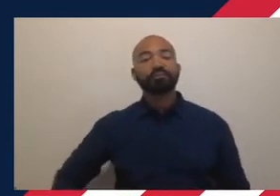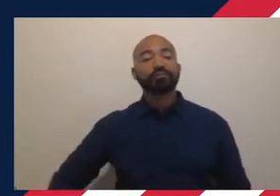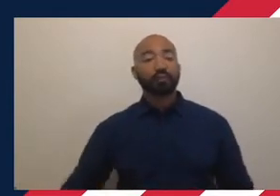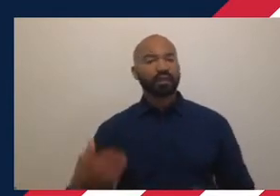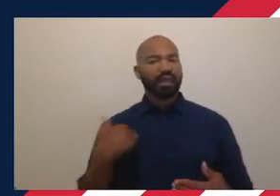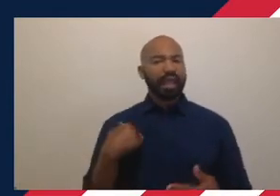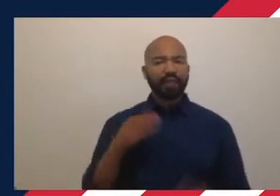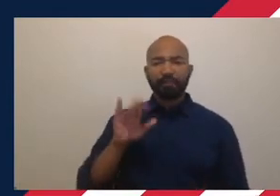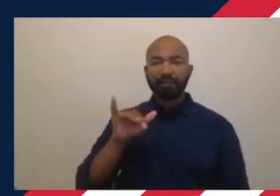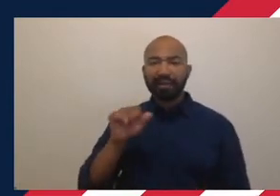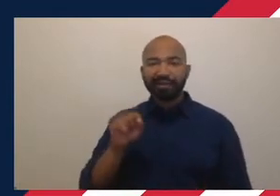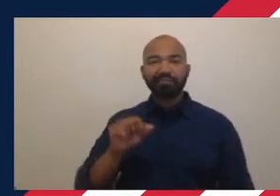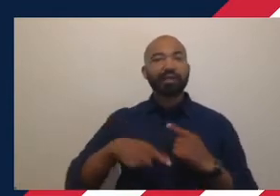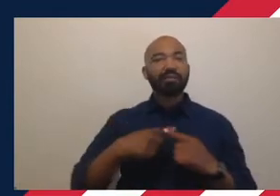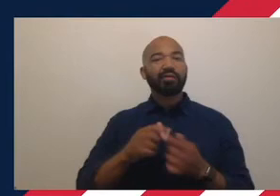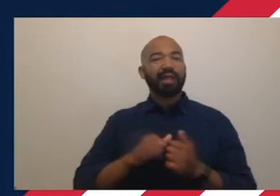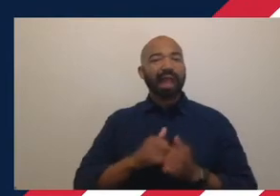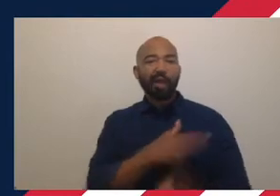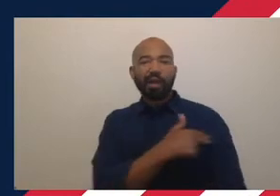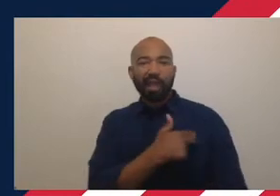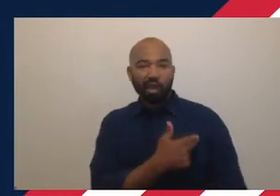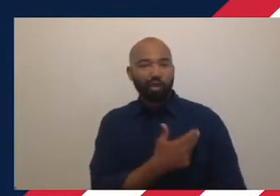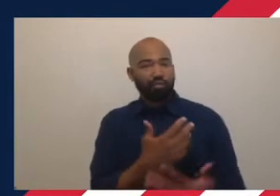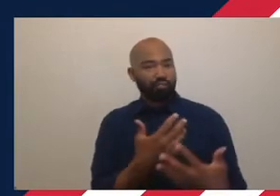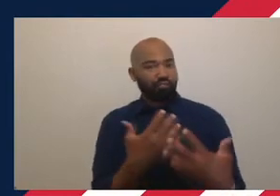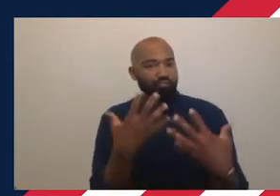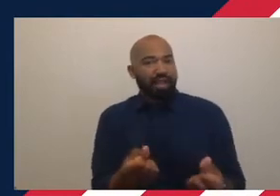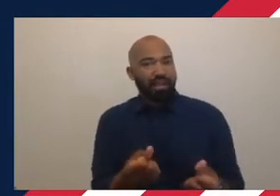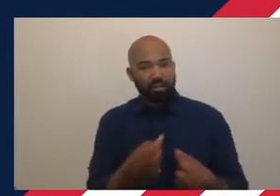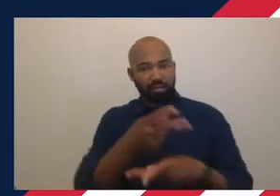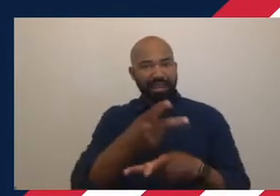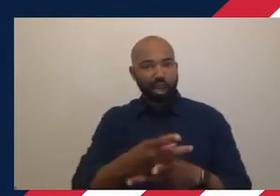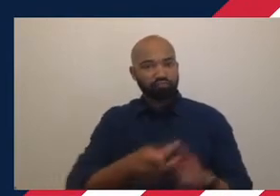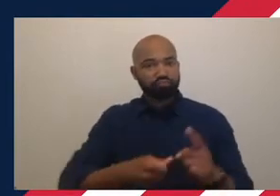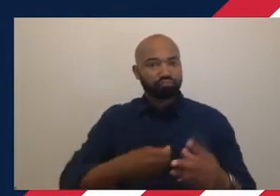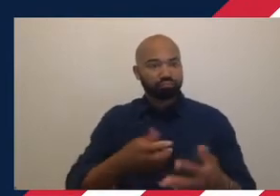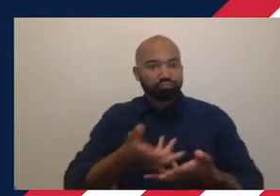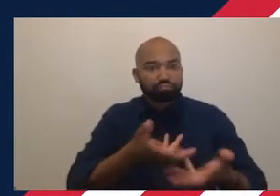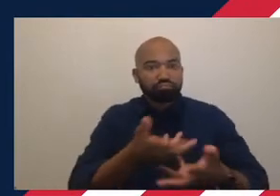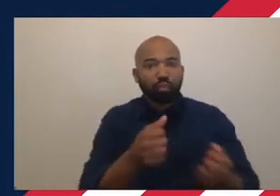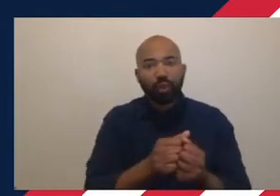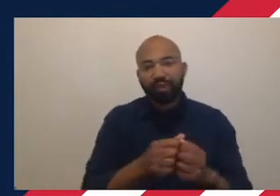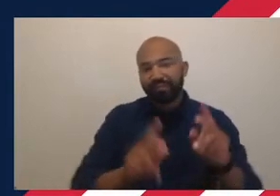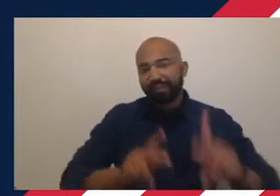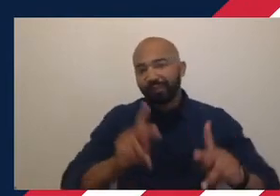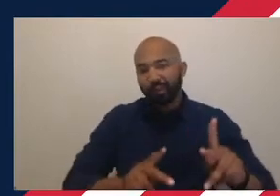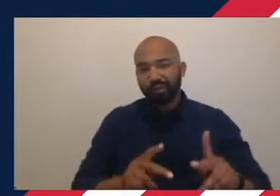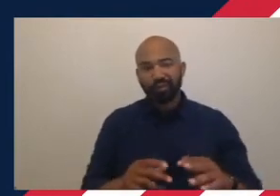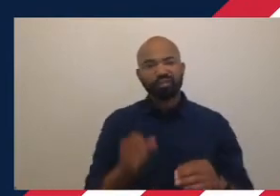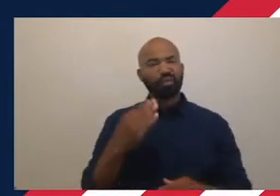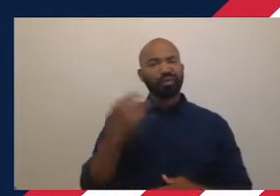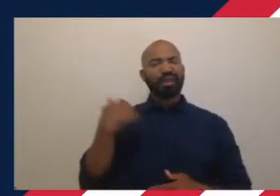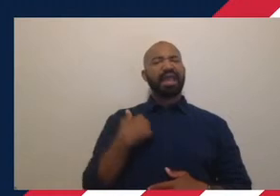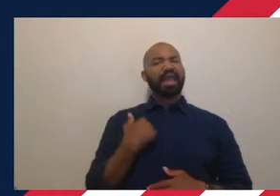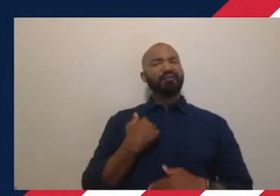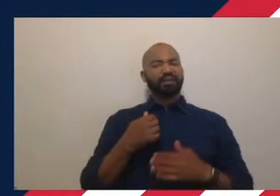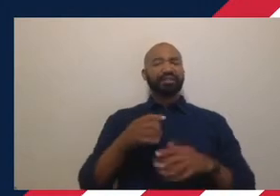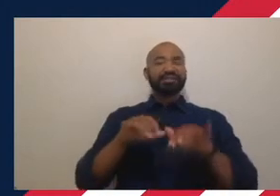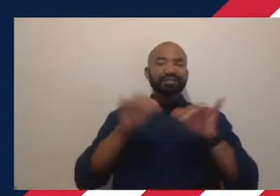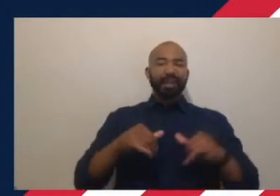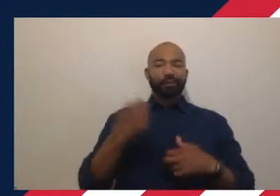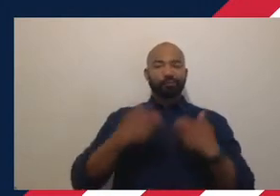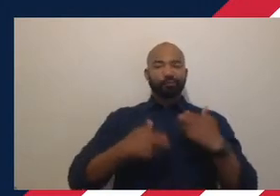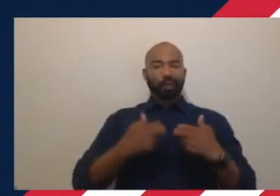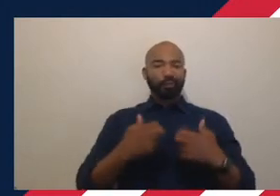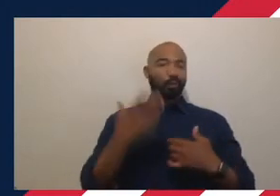of how we treat patients. So there's long-standing issues of why certain communities are impacted more than others. We have to get at